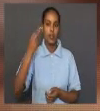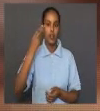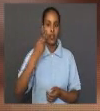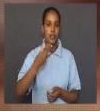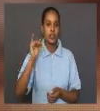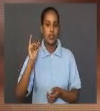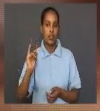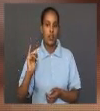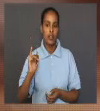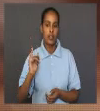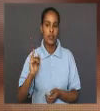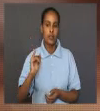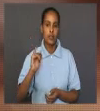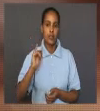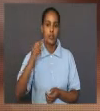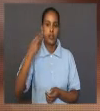hydroiodic acid,